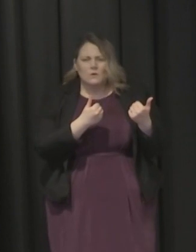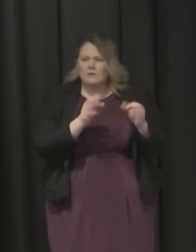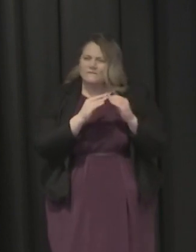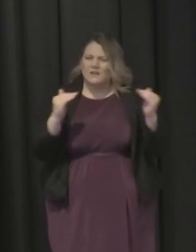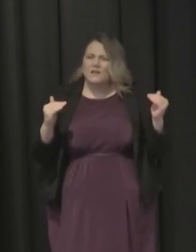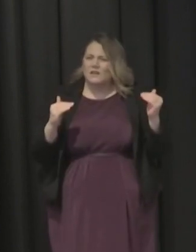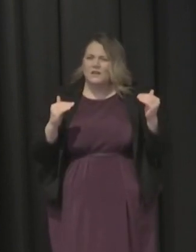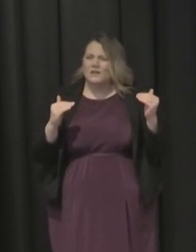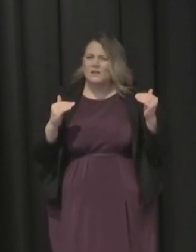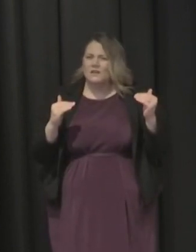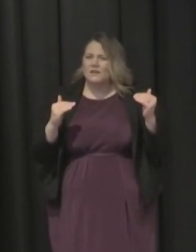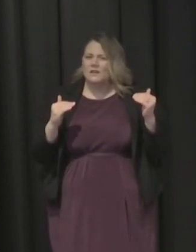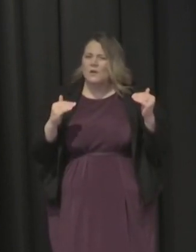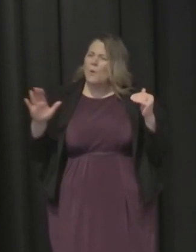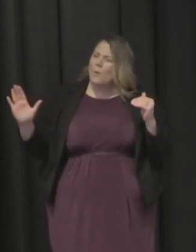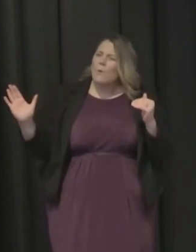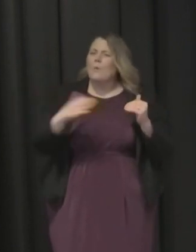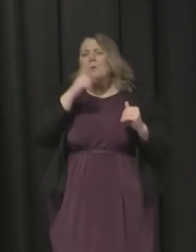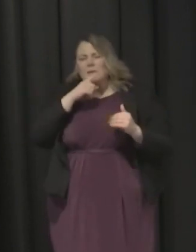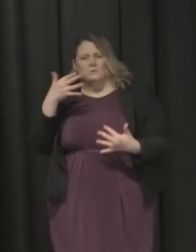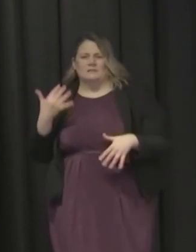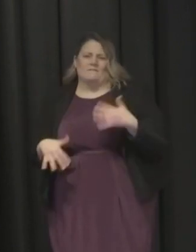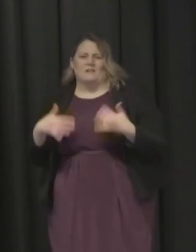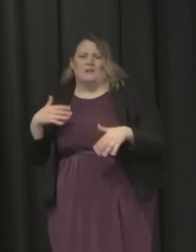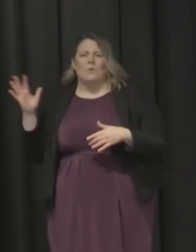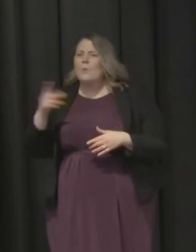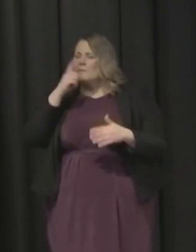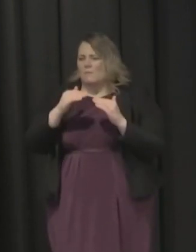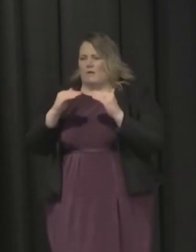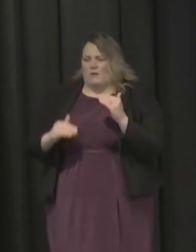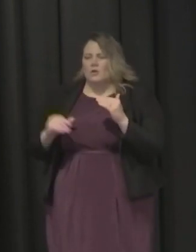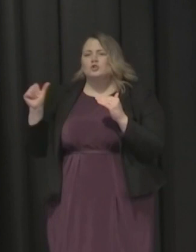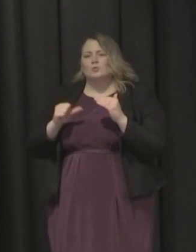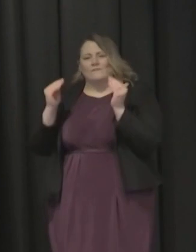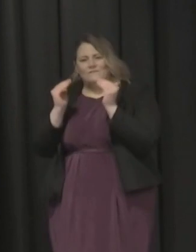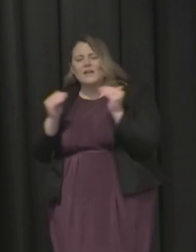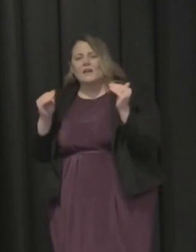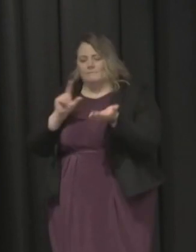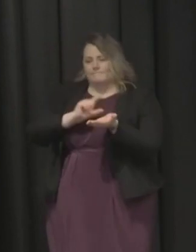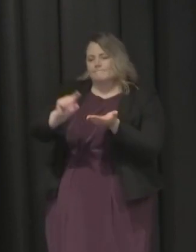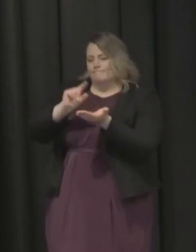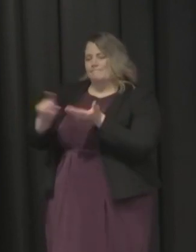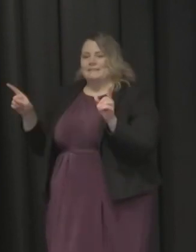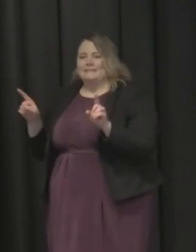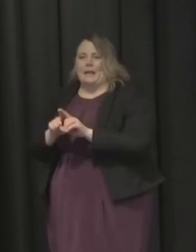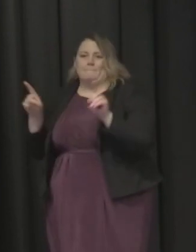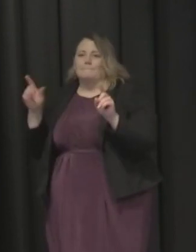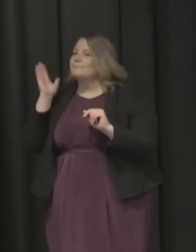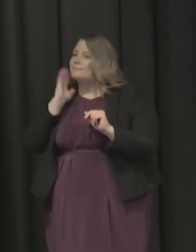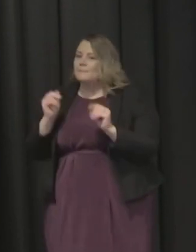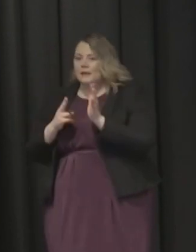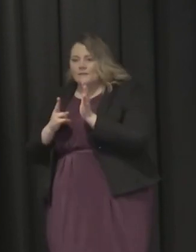our capacity, the building and construction industry. But make no mistake, this is churlishness, this is